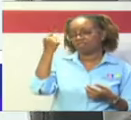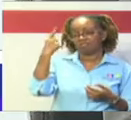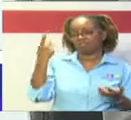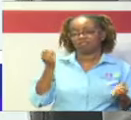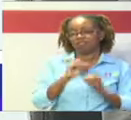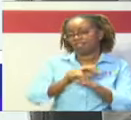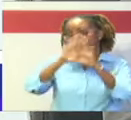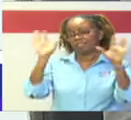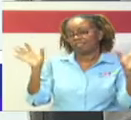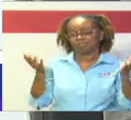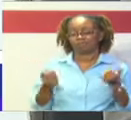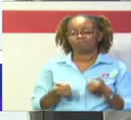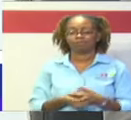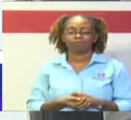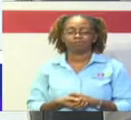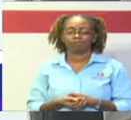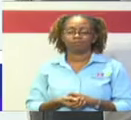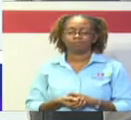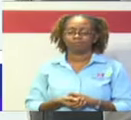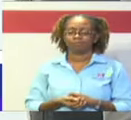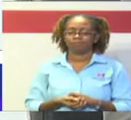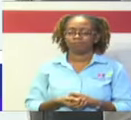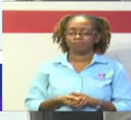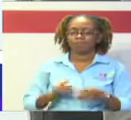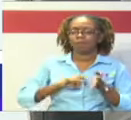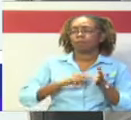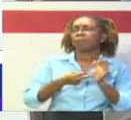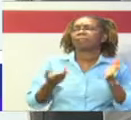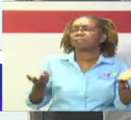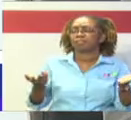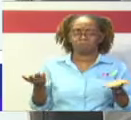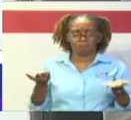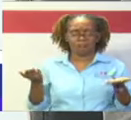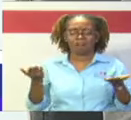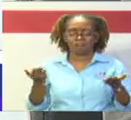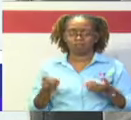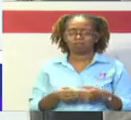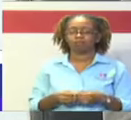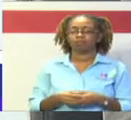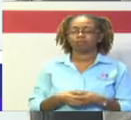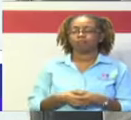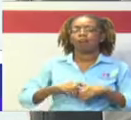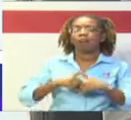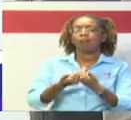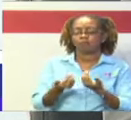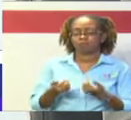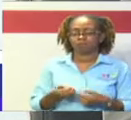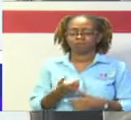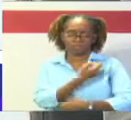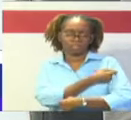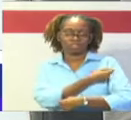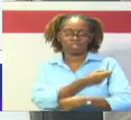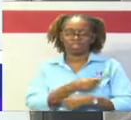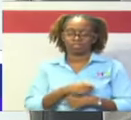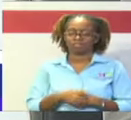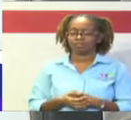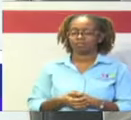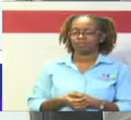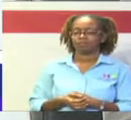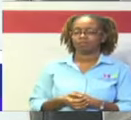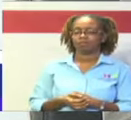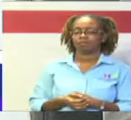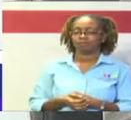for example, is the ability of a vaccine or the immune status of a population to be